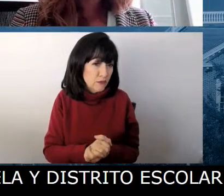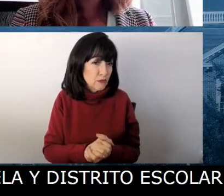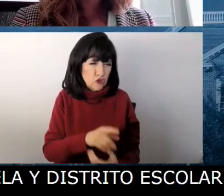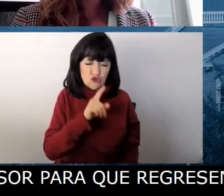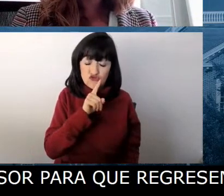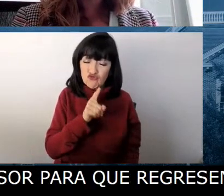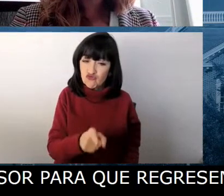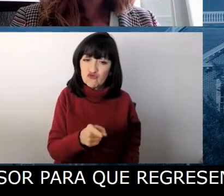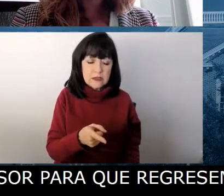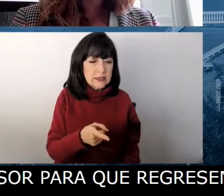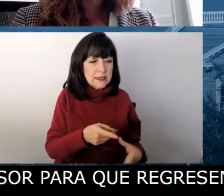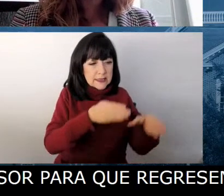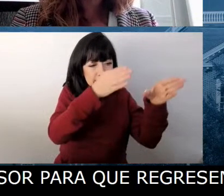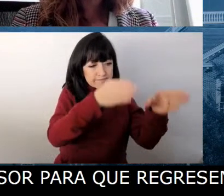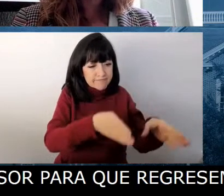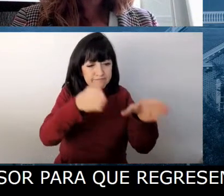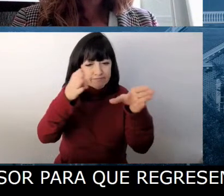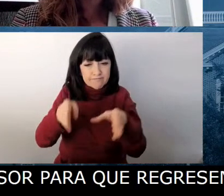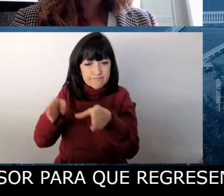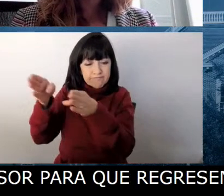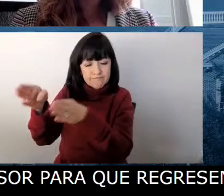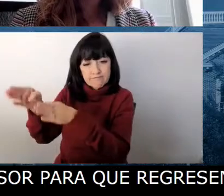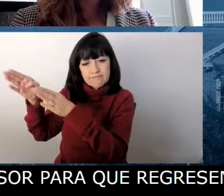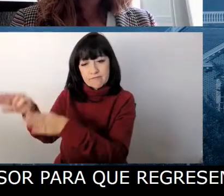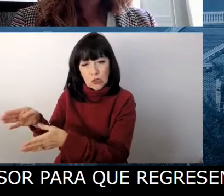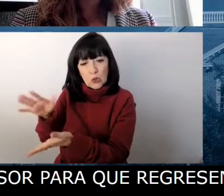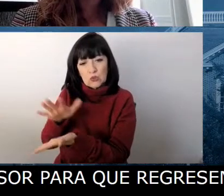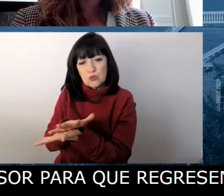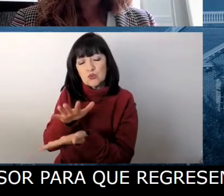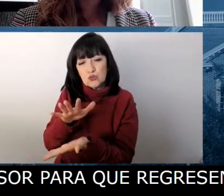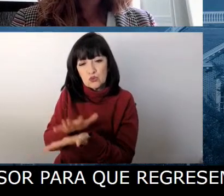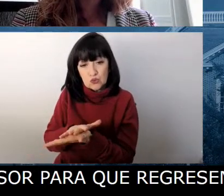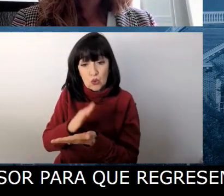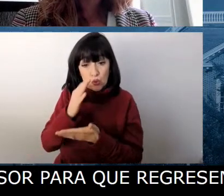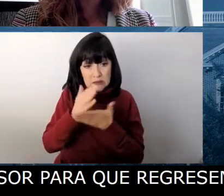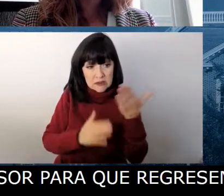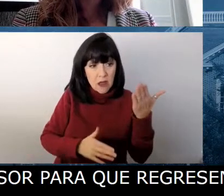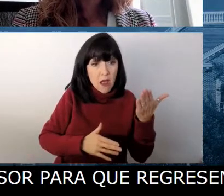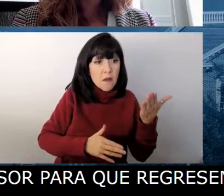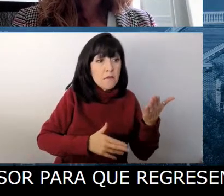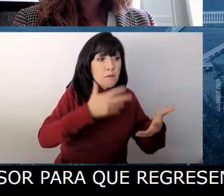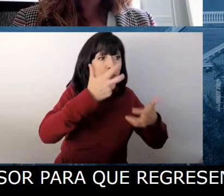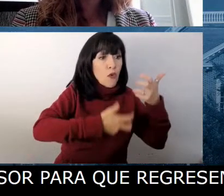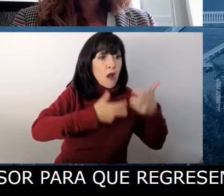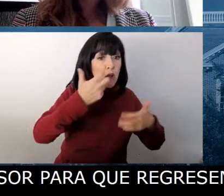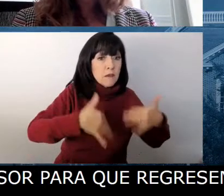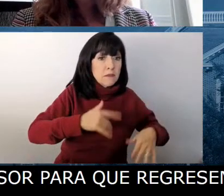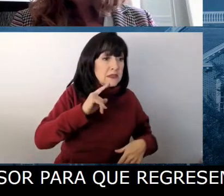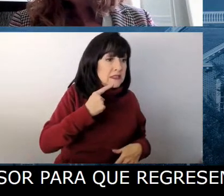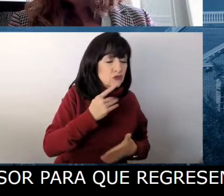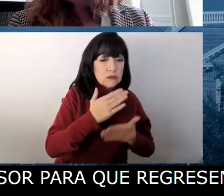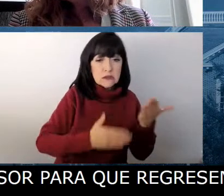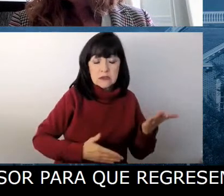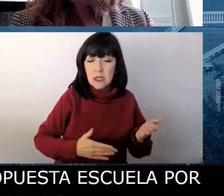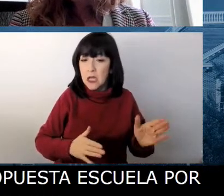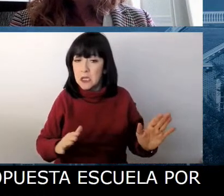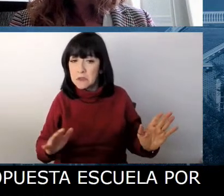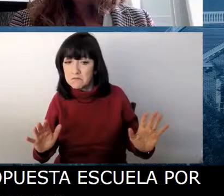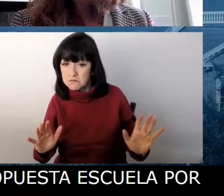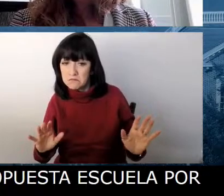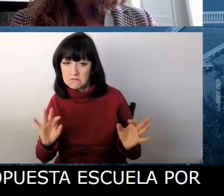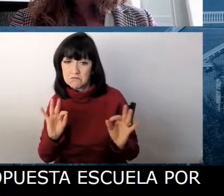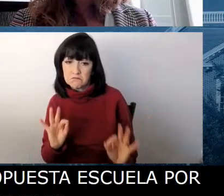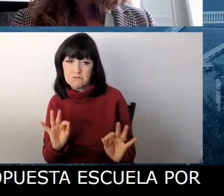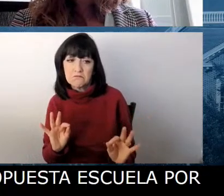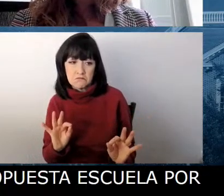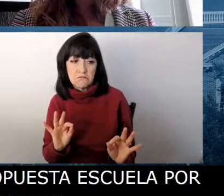school proposition in terms of those levels. We're focused really hard on bringing